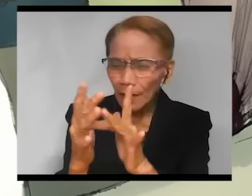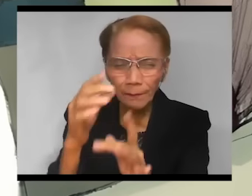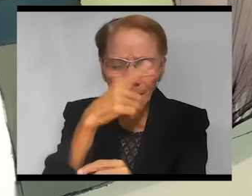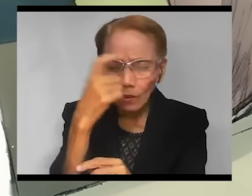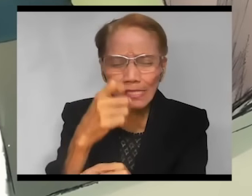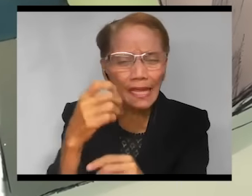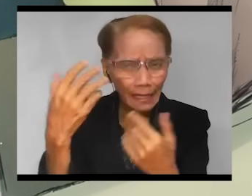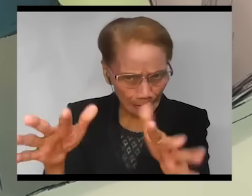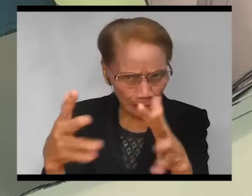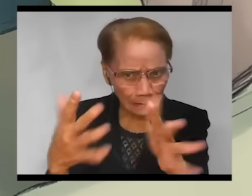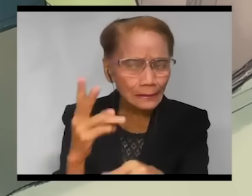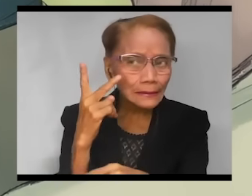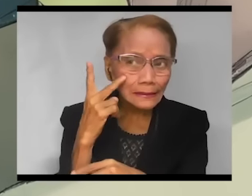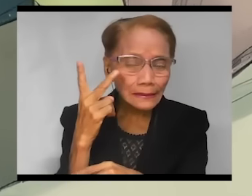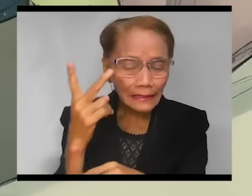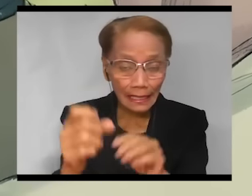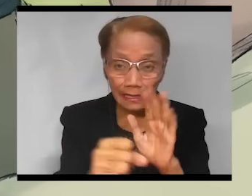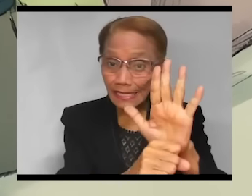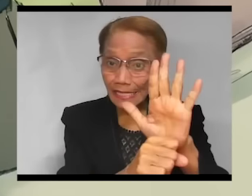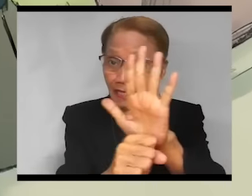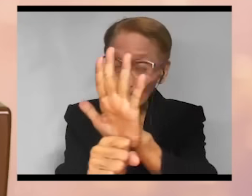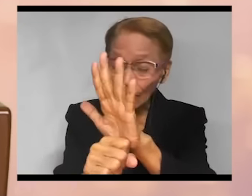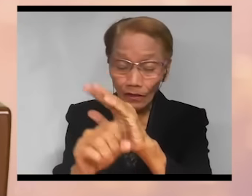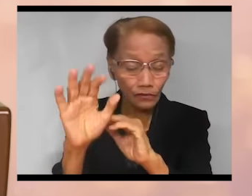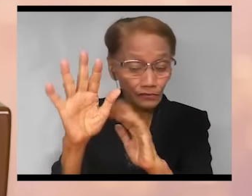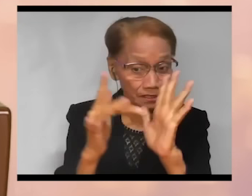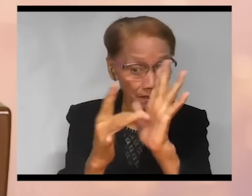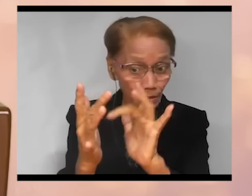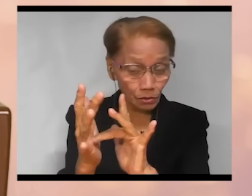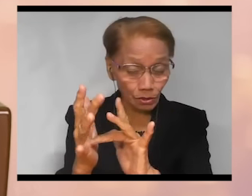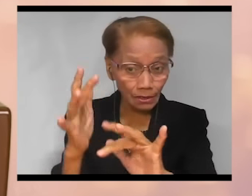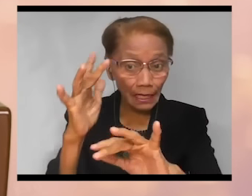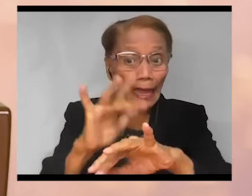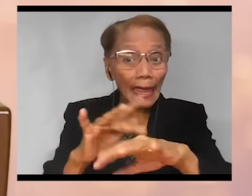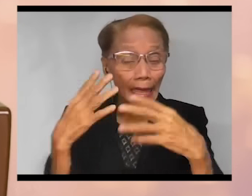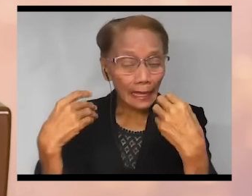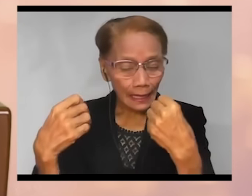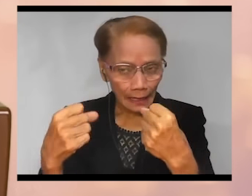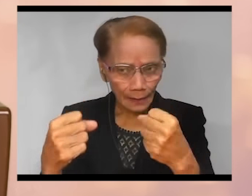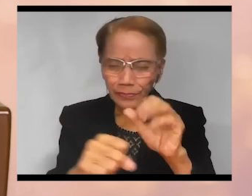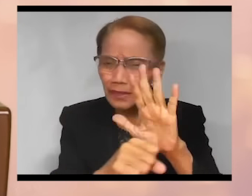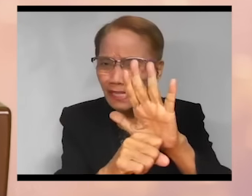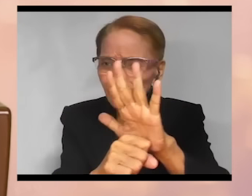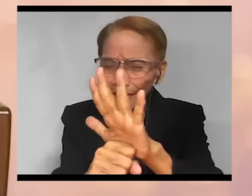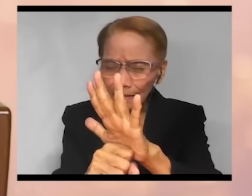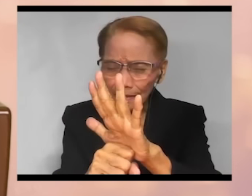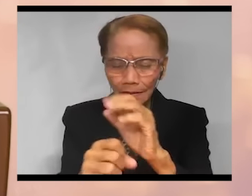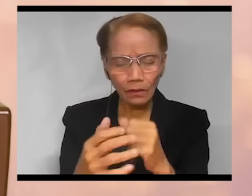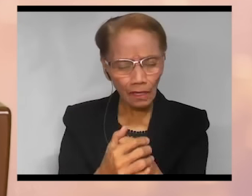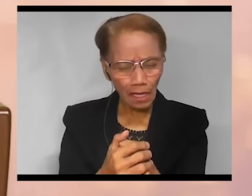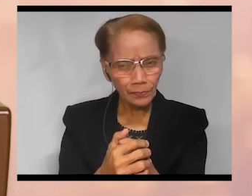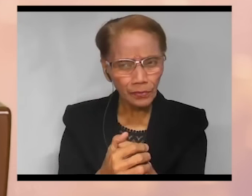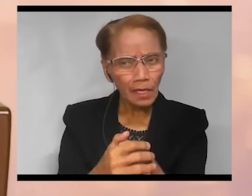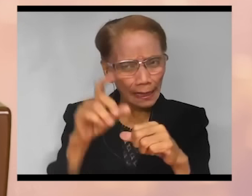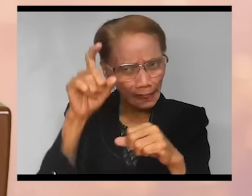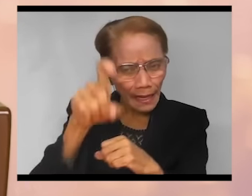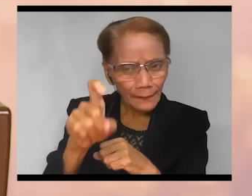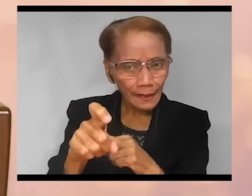signs of his healing. The signs in the Gospel of Saint John were supposed to